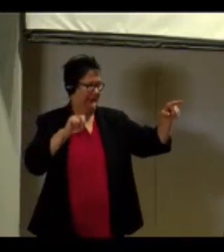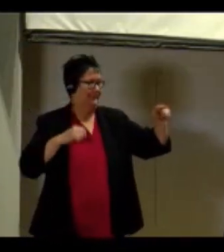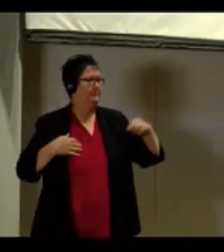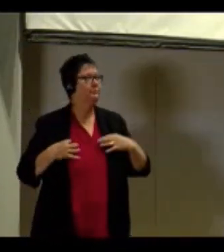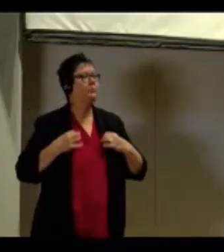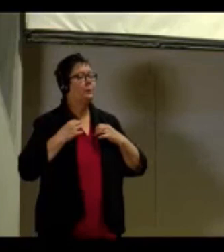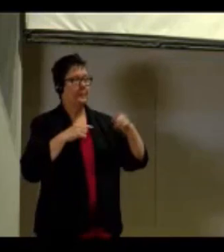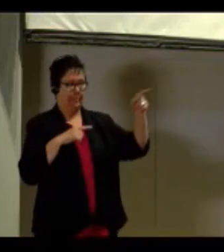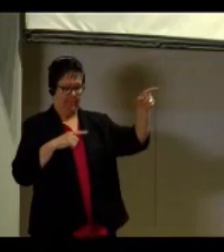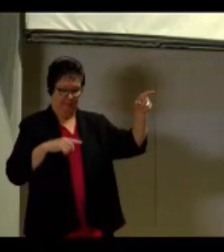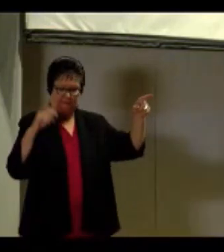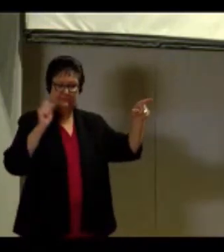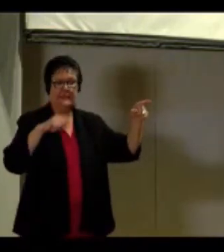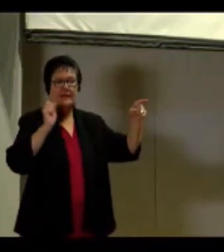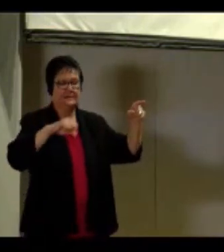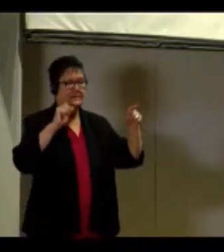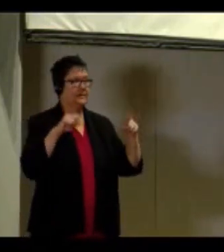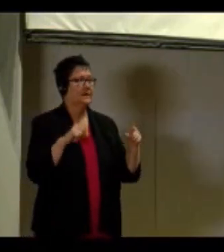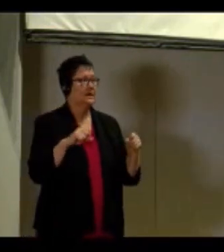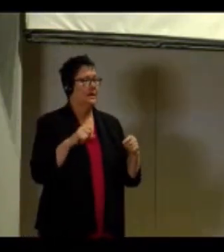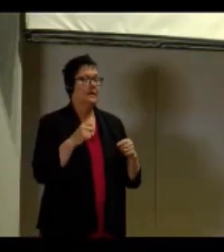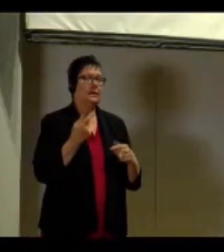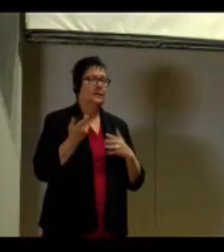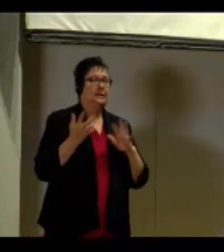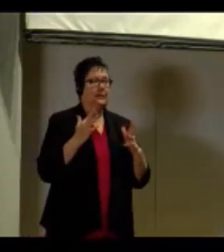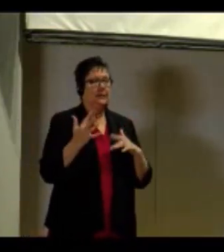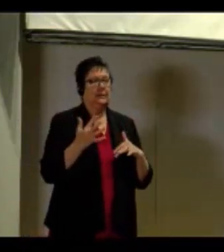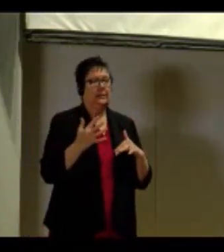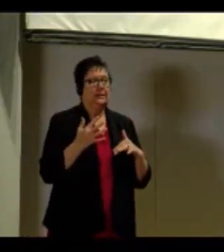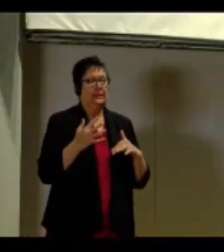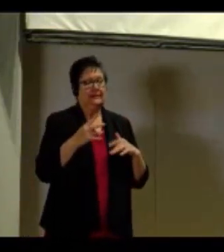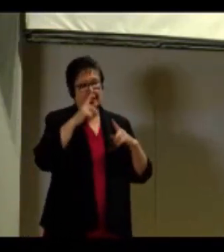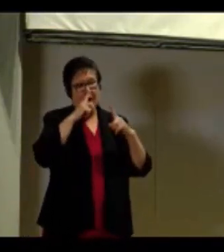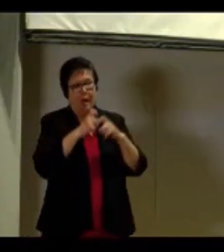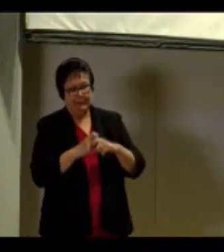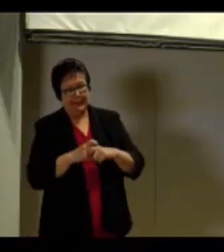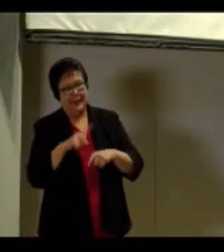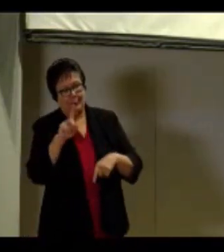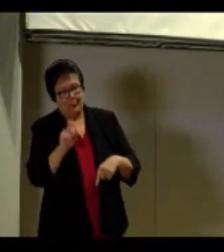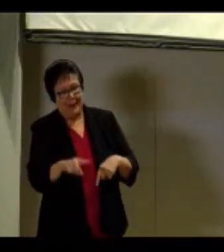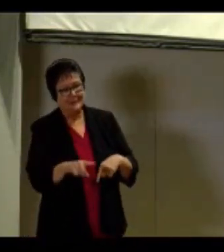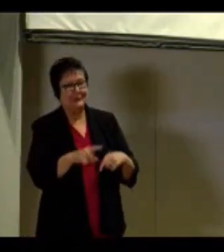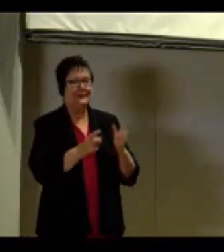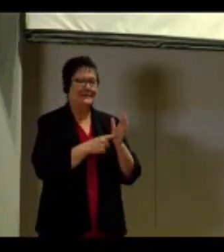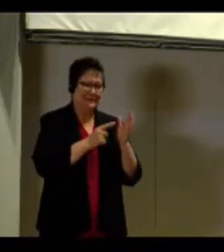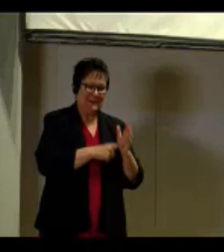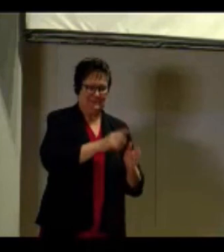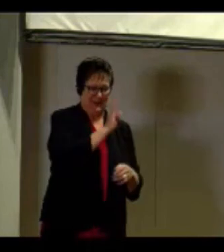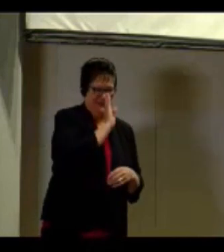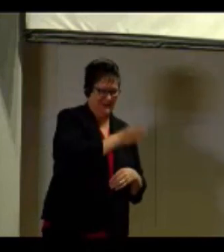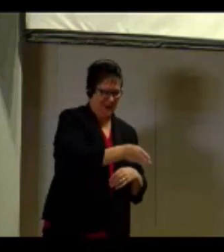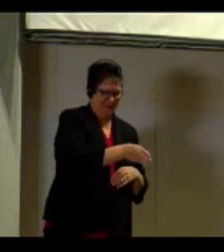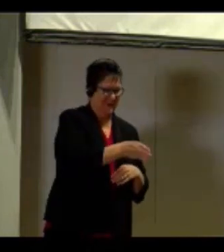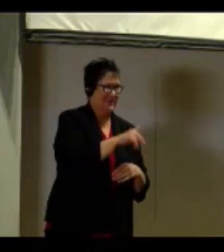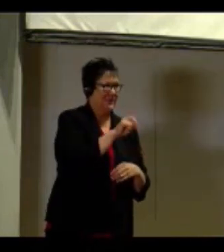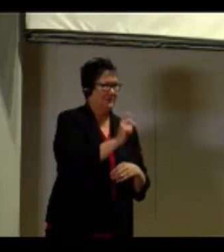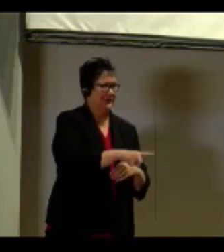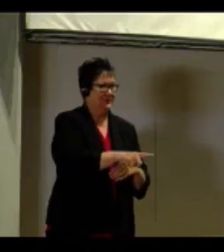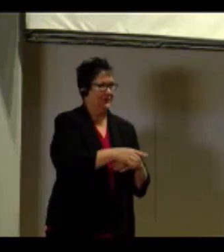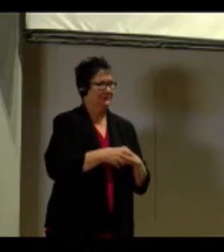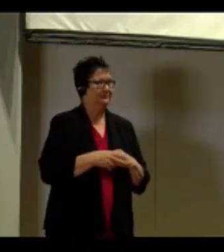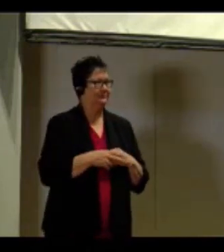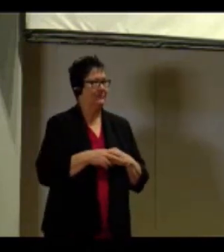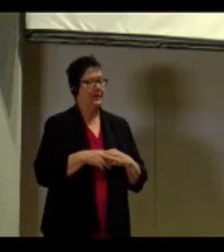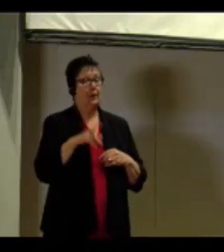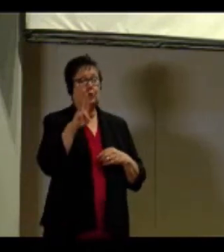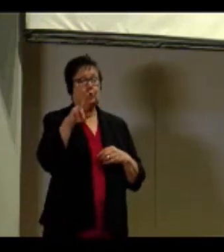Yeah, so this is a little bit, in some ways it's a complicated question, in some ways it's a pretty straightforward question. Certainly